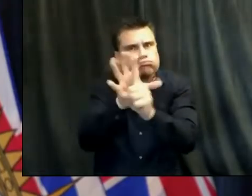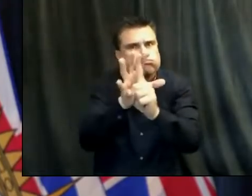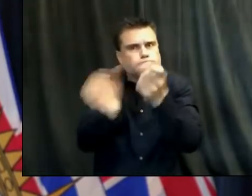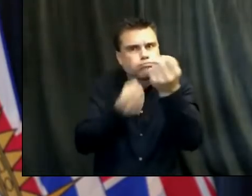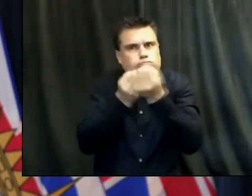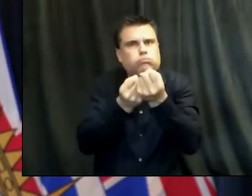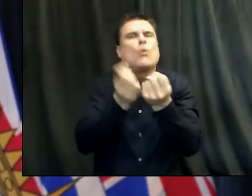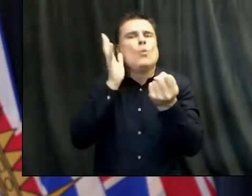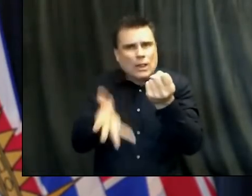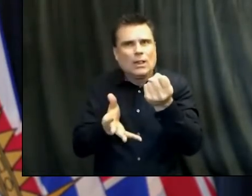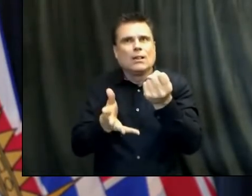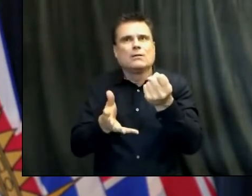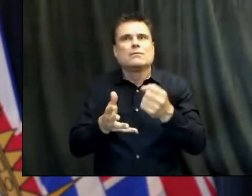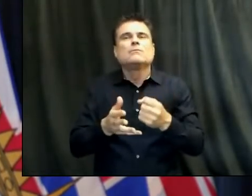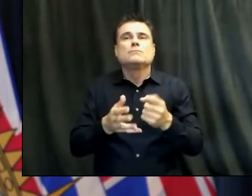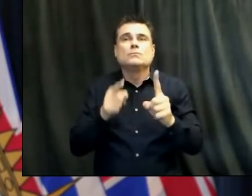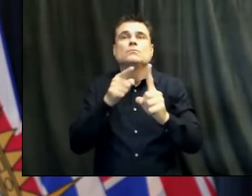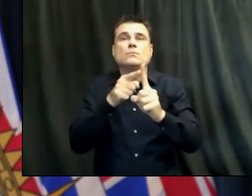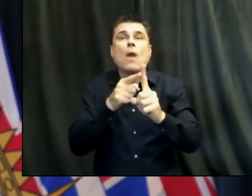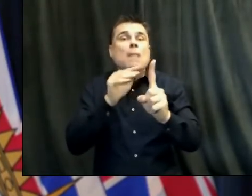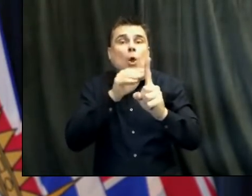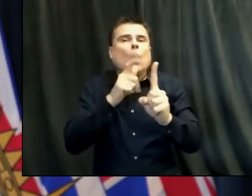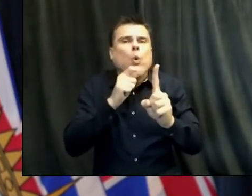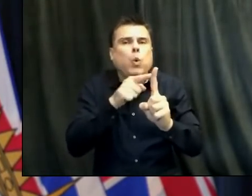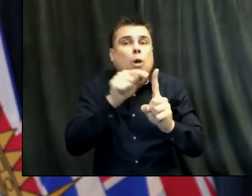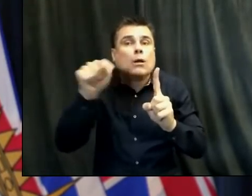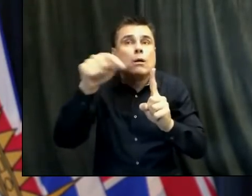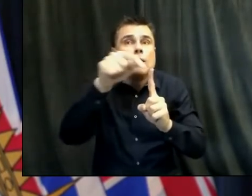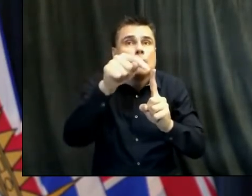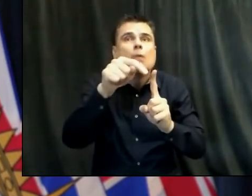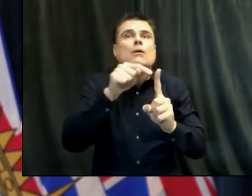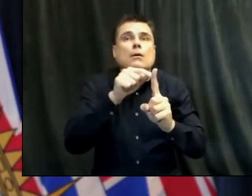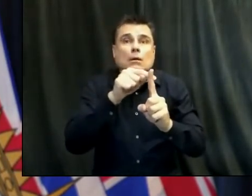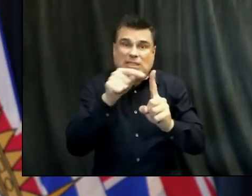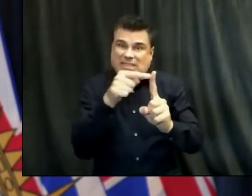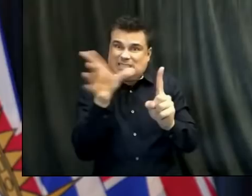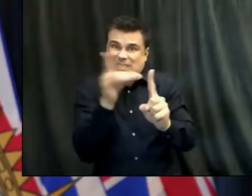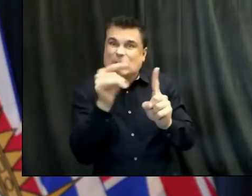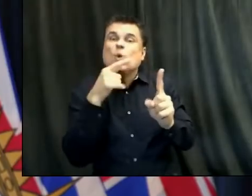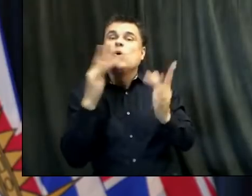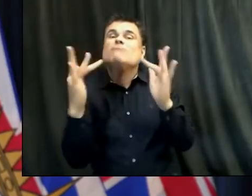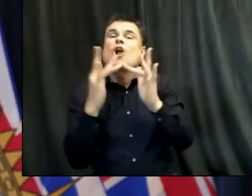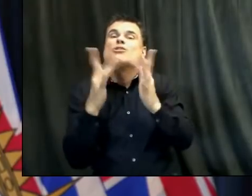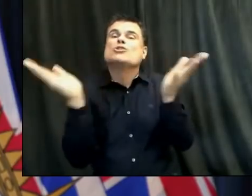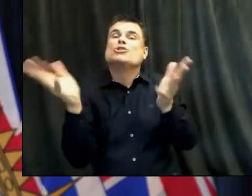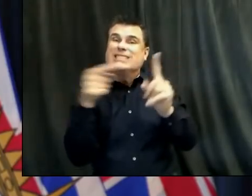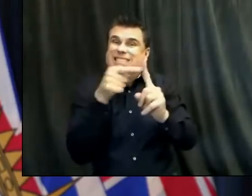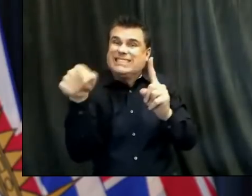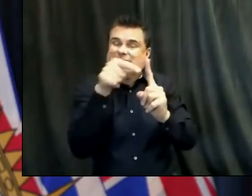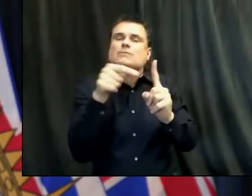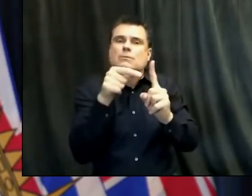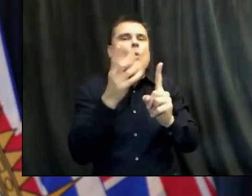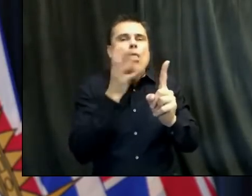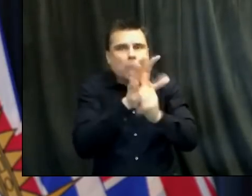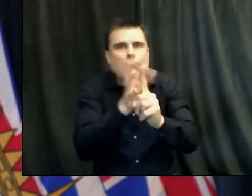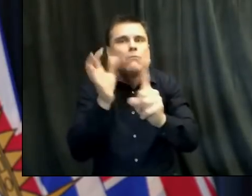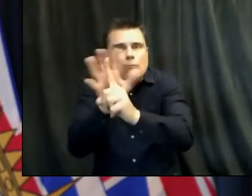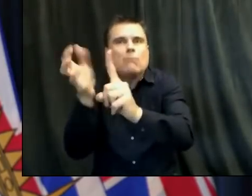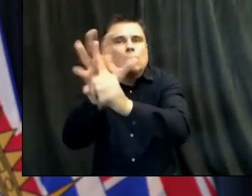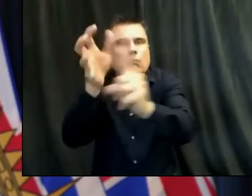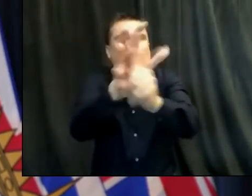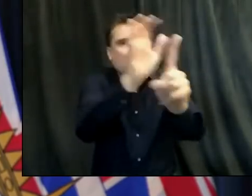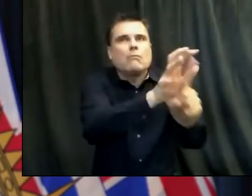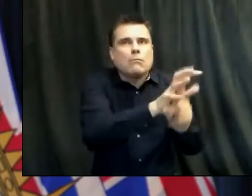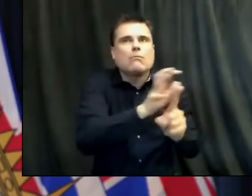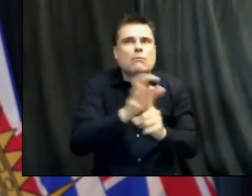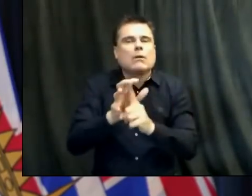tested positive, even before public health calls you, make a list. Think about the people, the places you've been, the people you've